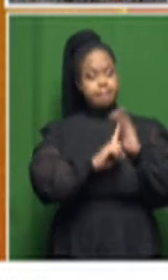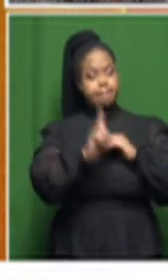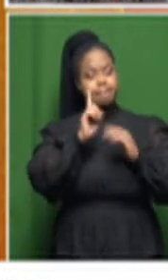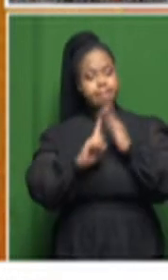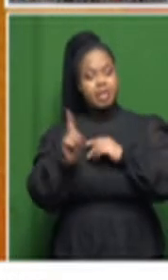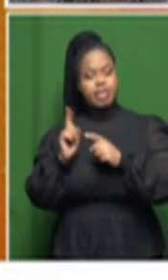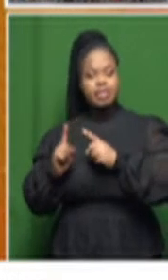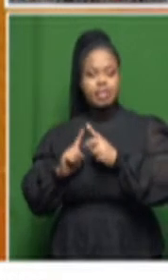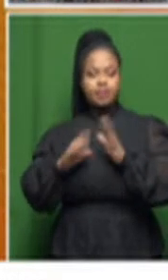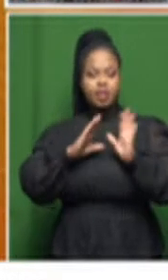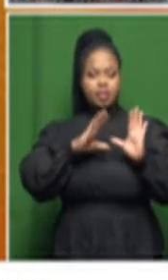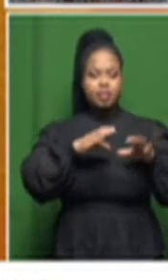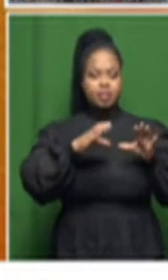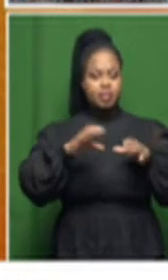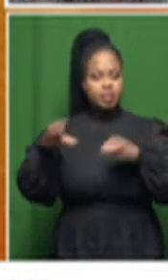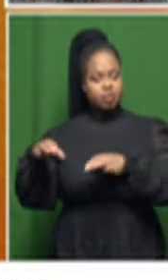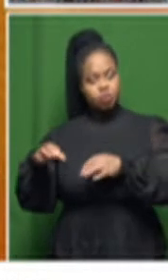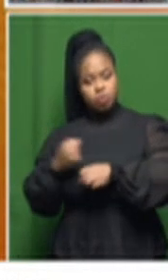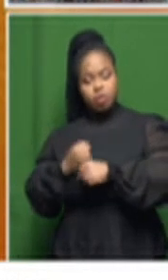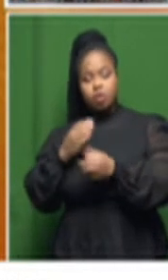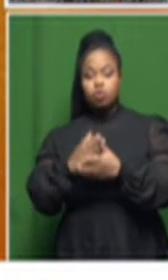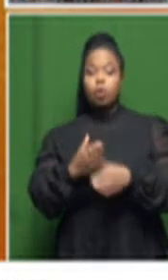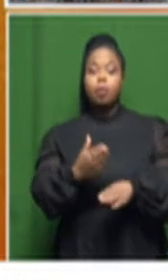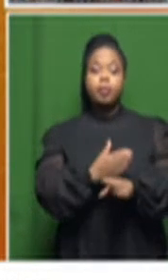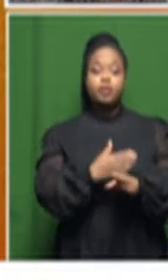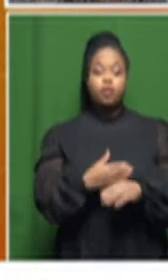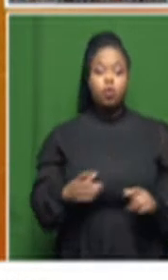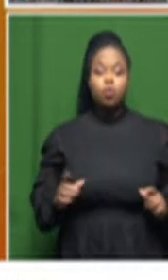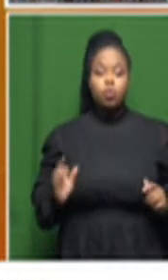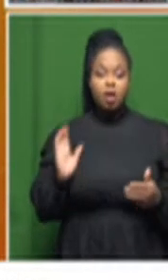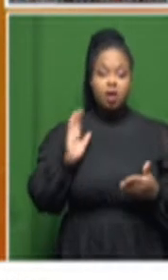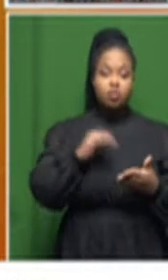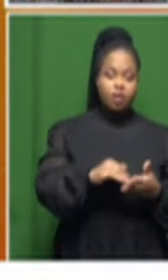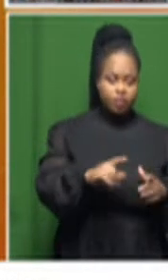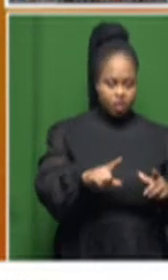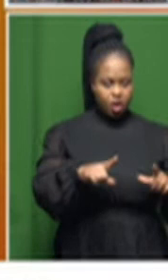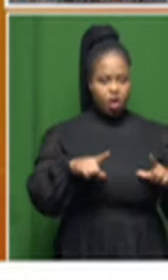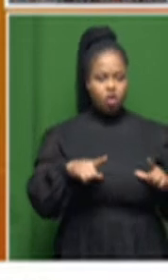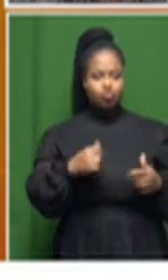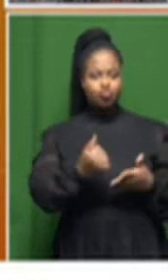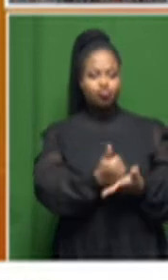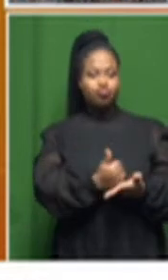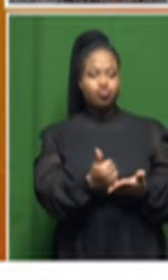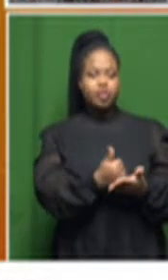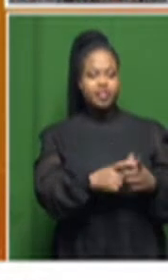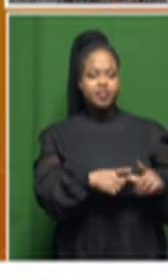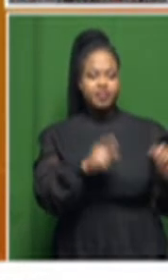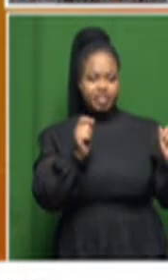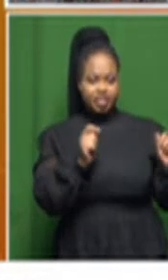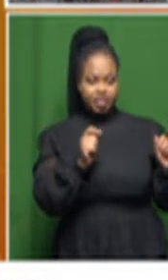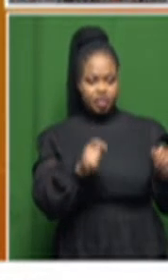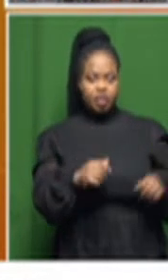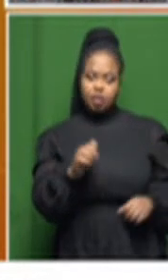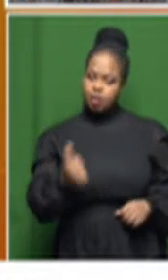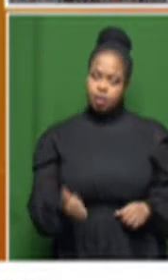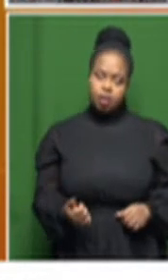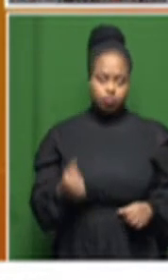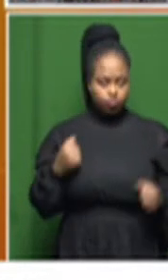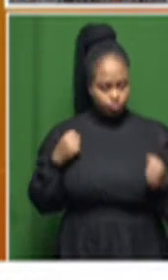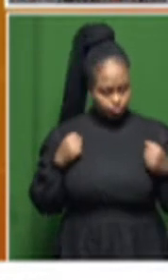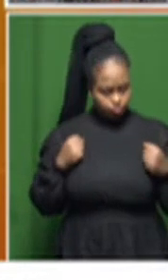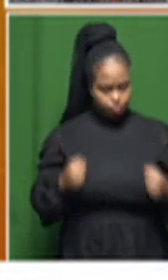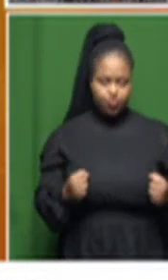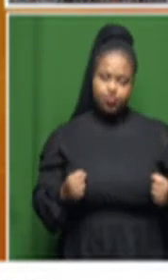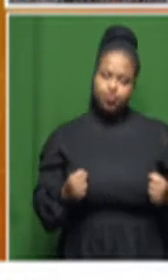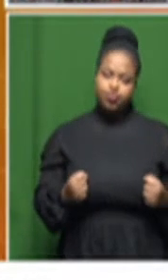sectors and to ensure that prior to us arriving, people are already registered. We are very strong